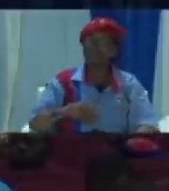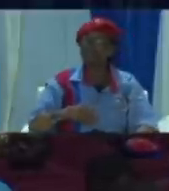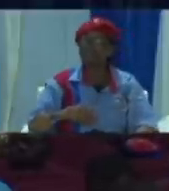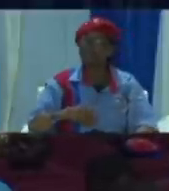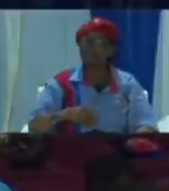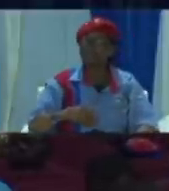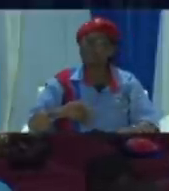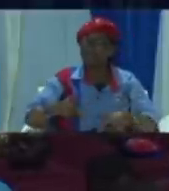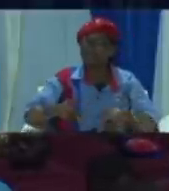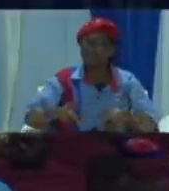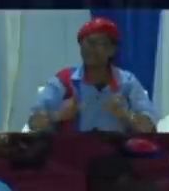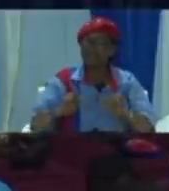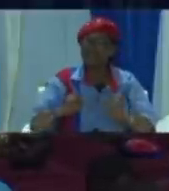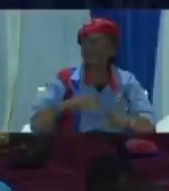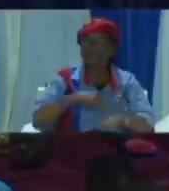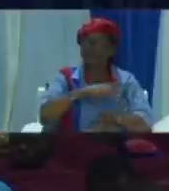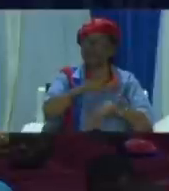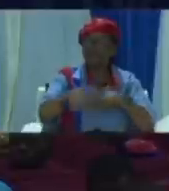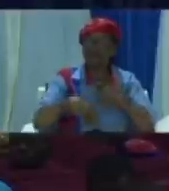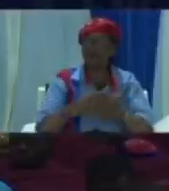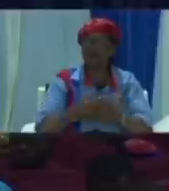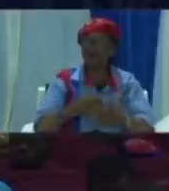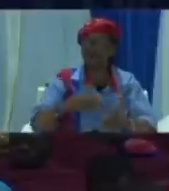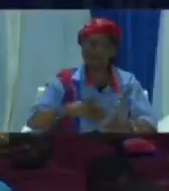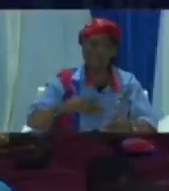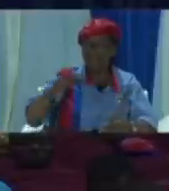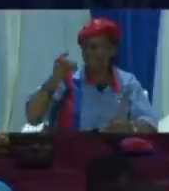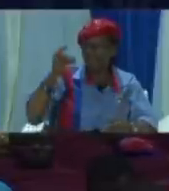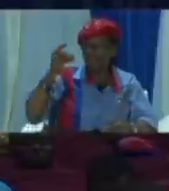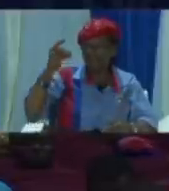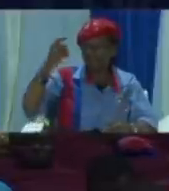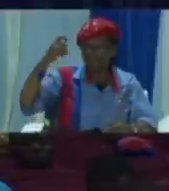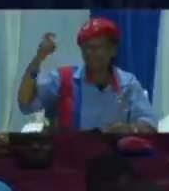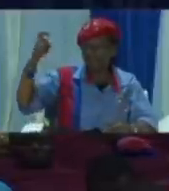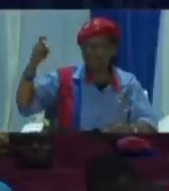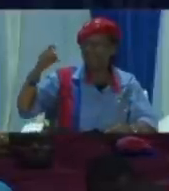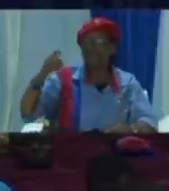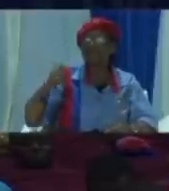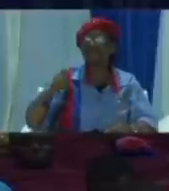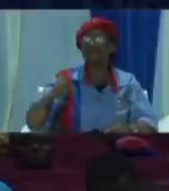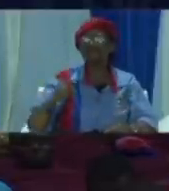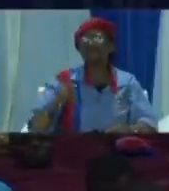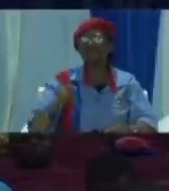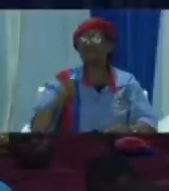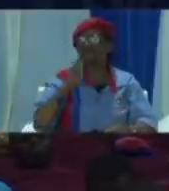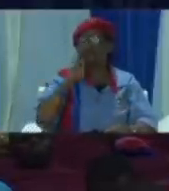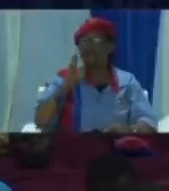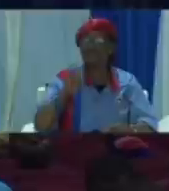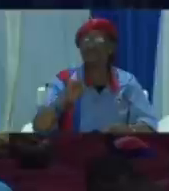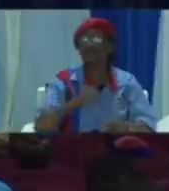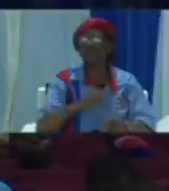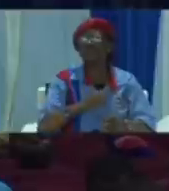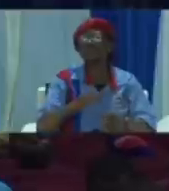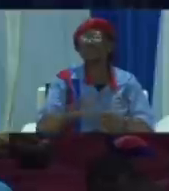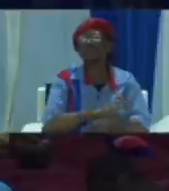Let all my dreams be fulfilled. Ye ki gbogbo ala mi ko wa si imuse.